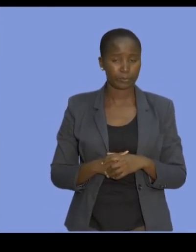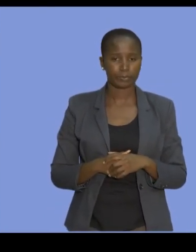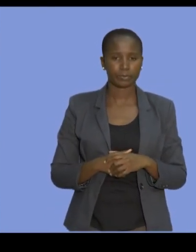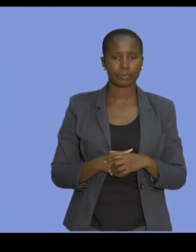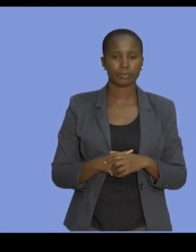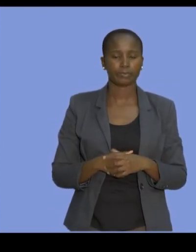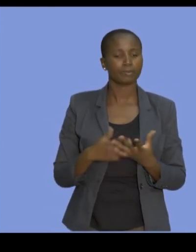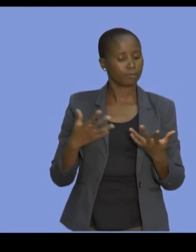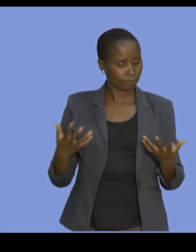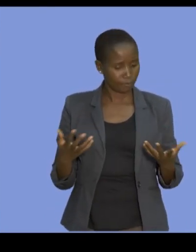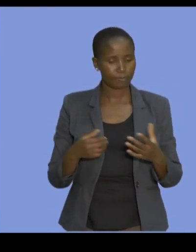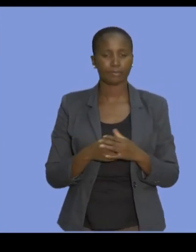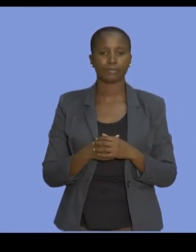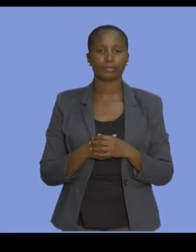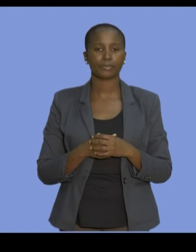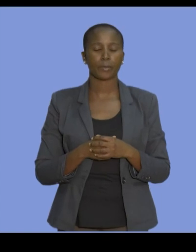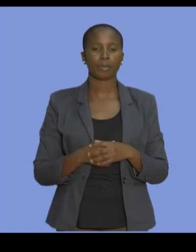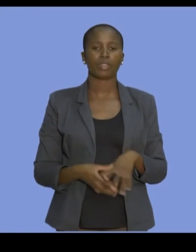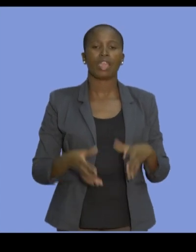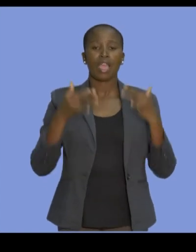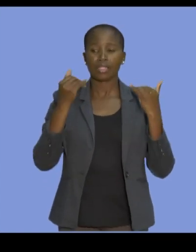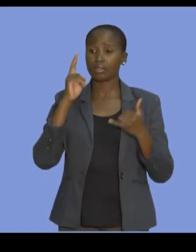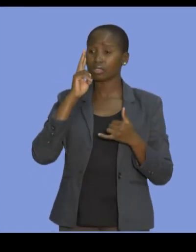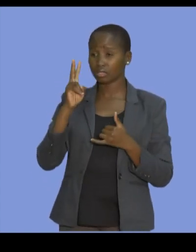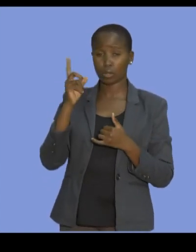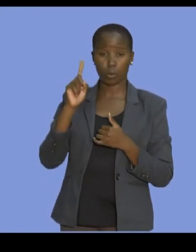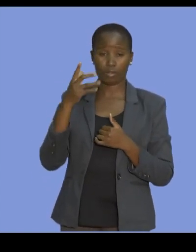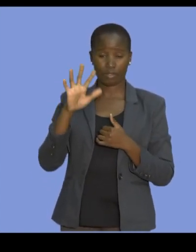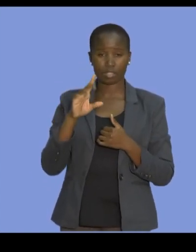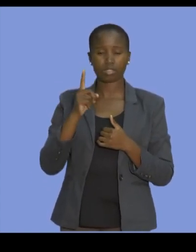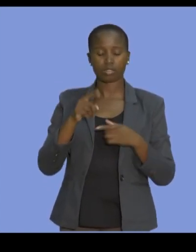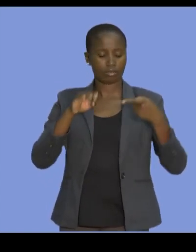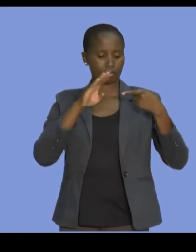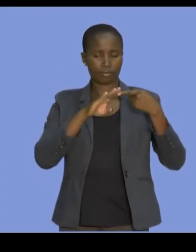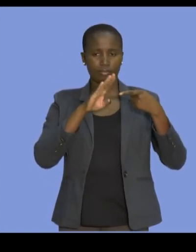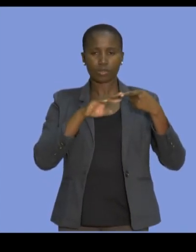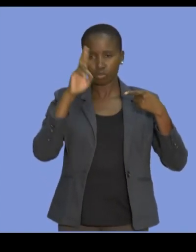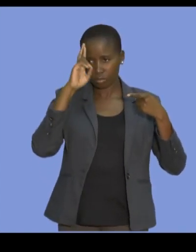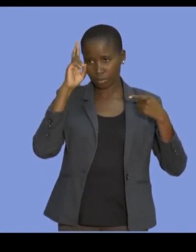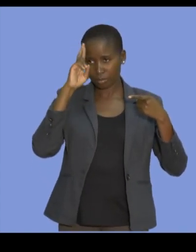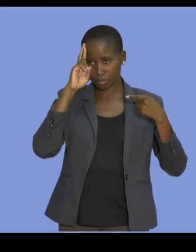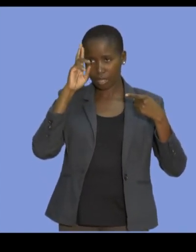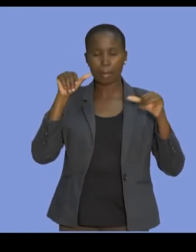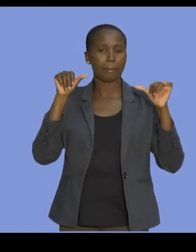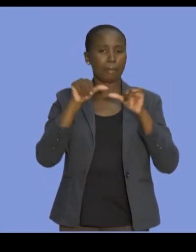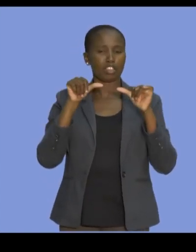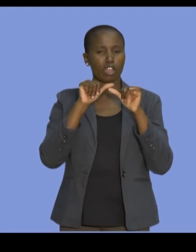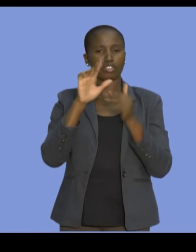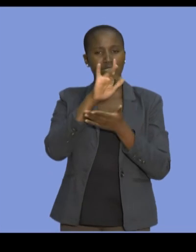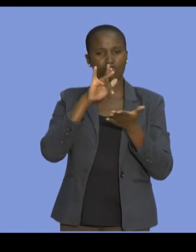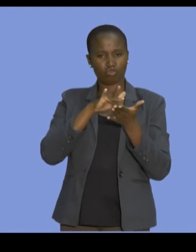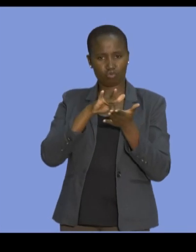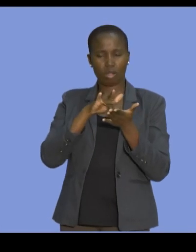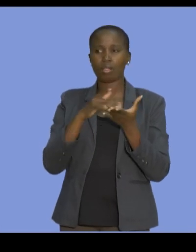So guys, what we looked at today, we looked at, remember that the measure of central tendency, we're talking